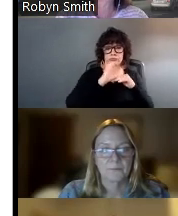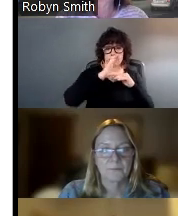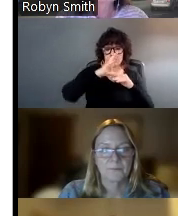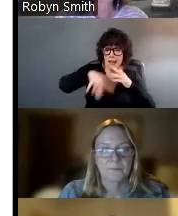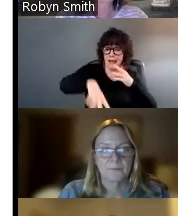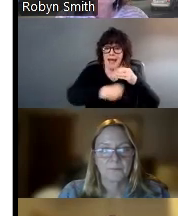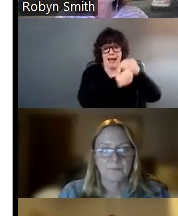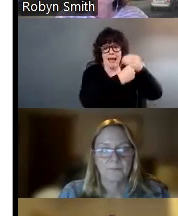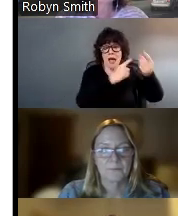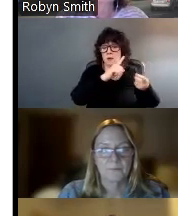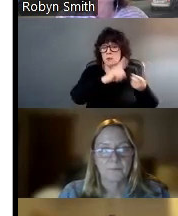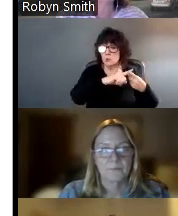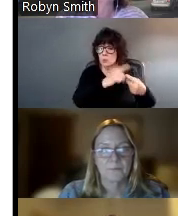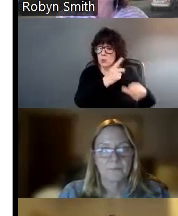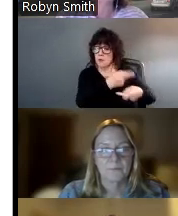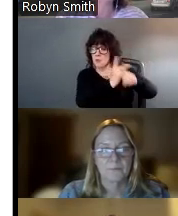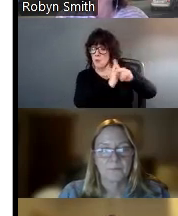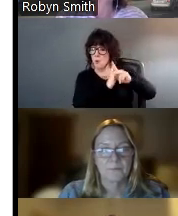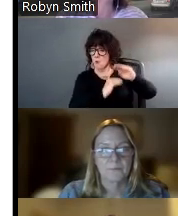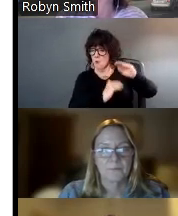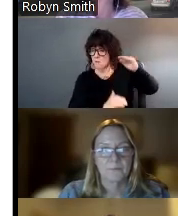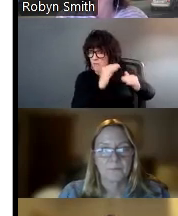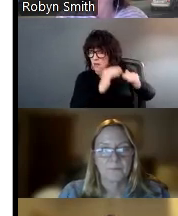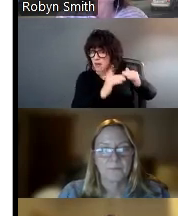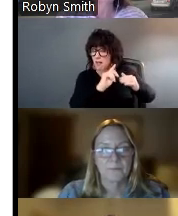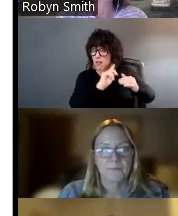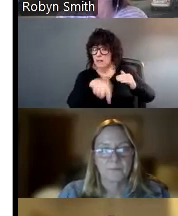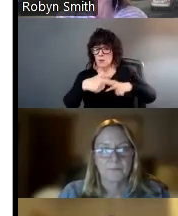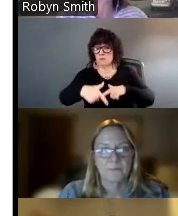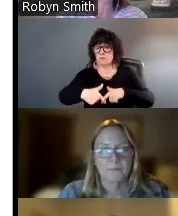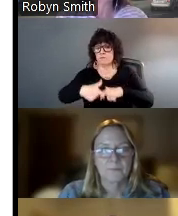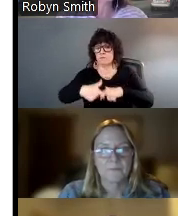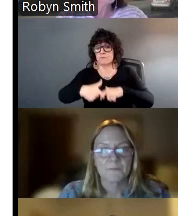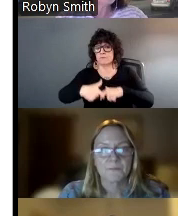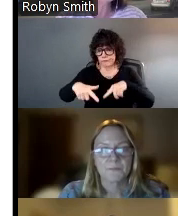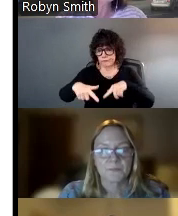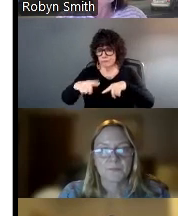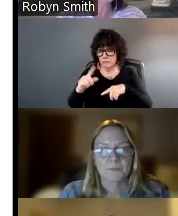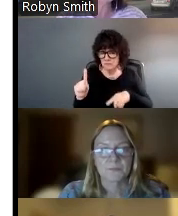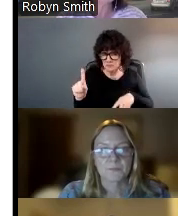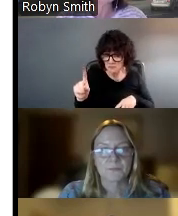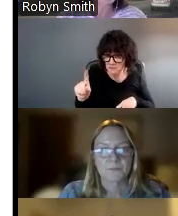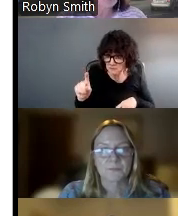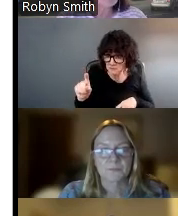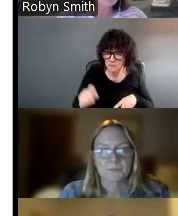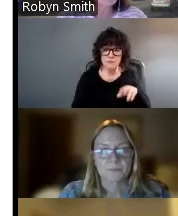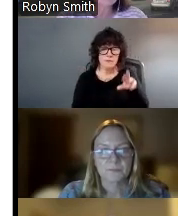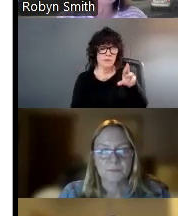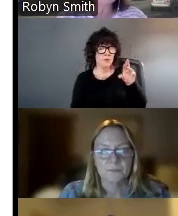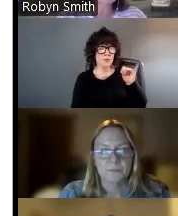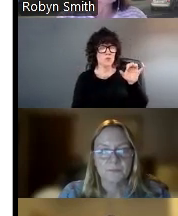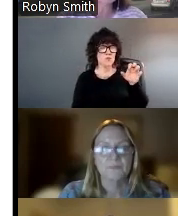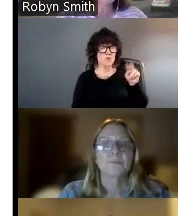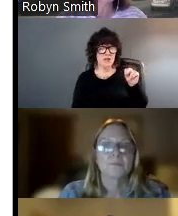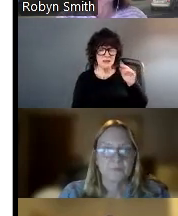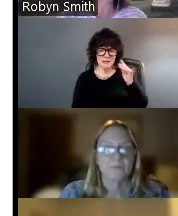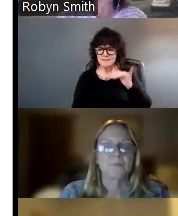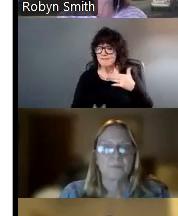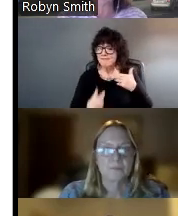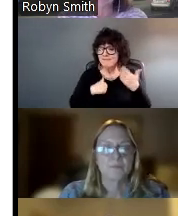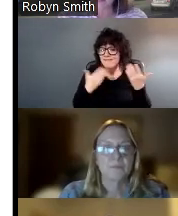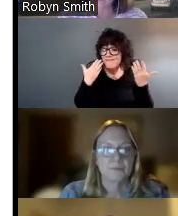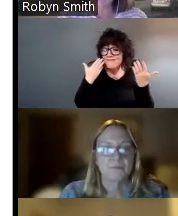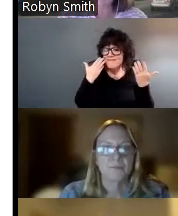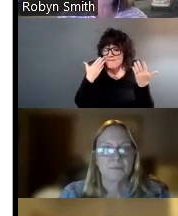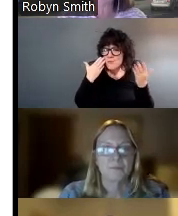I don't know the answer to capitalization, Joanna. You might know, but they can call and ask to be taken out of the forbearance, and they